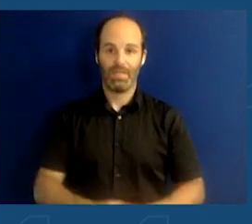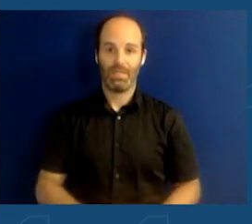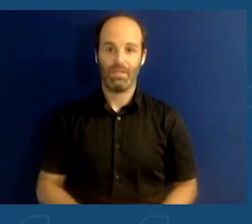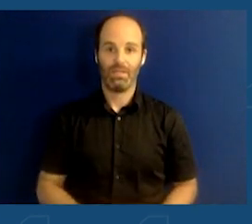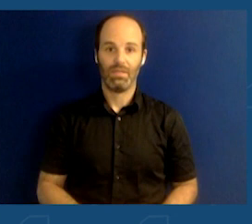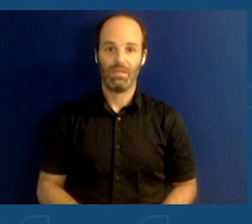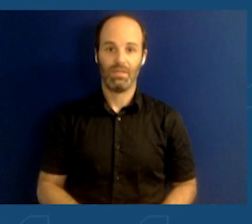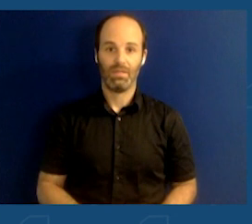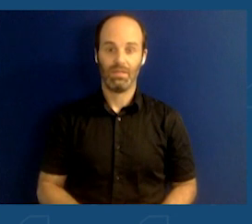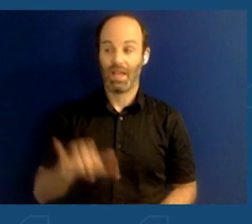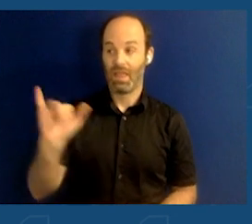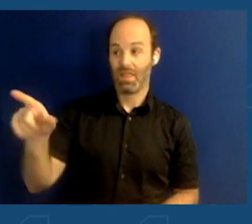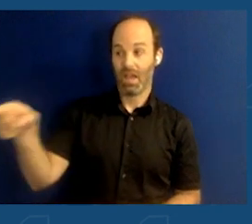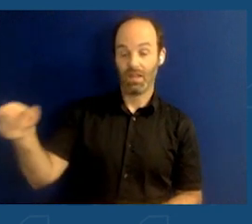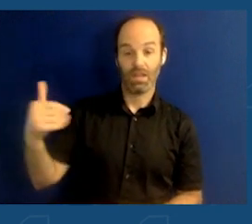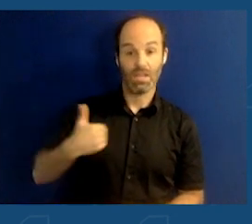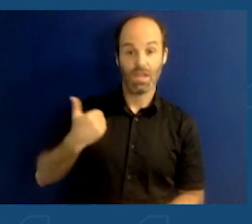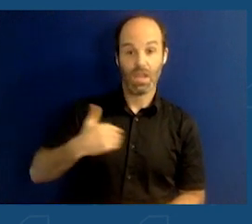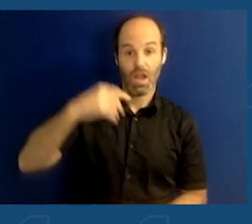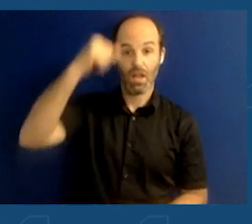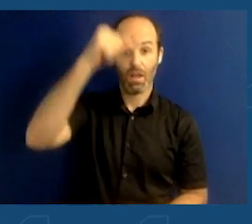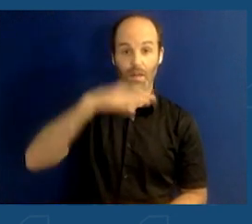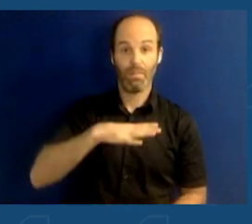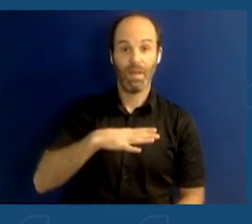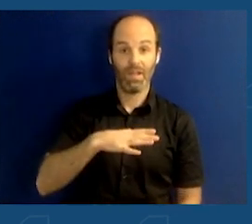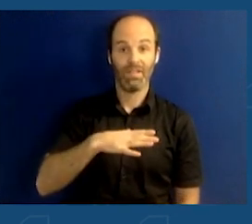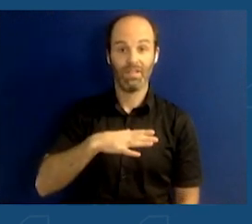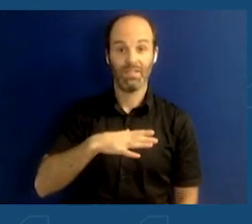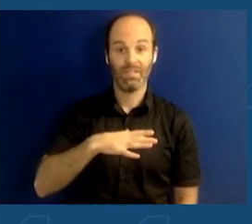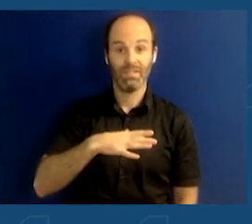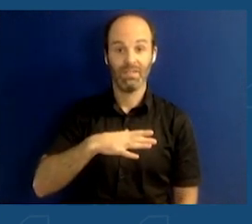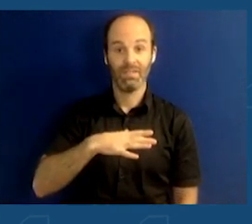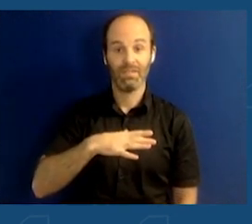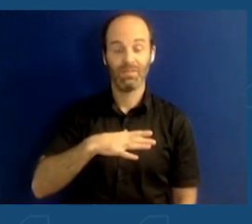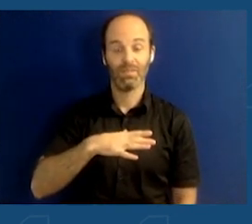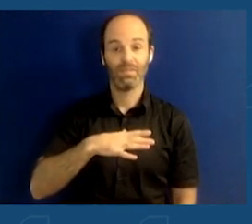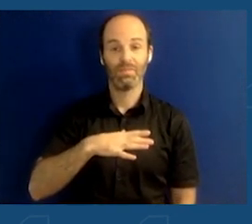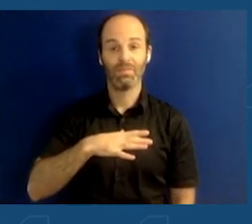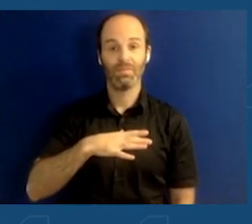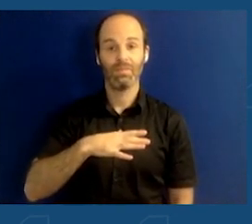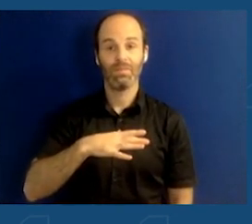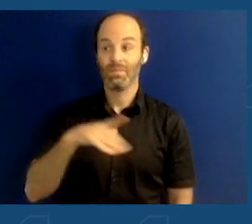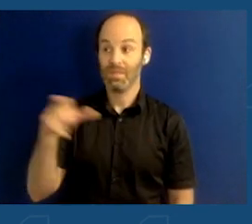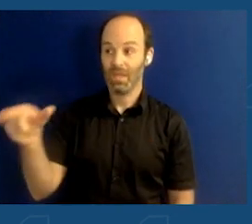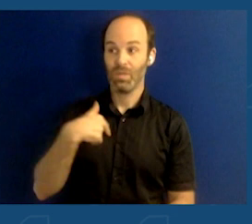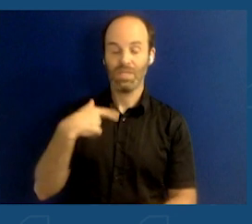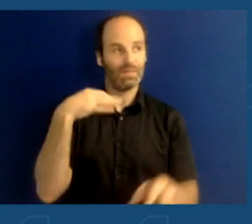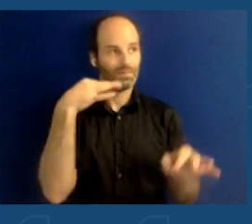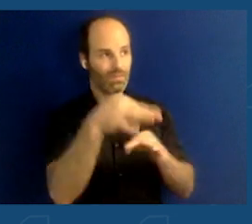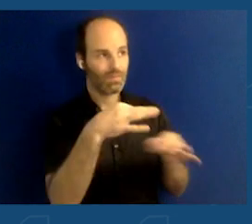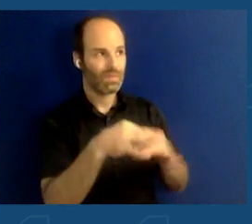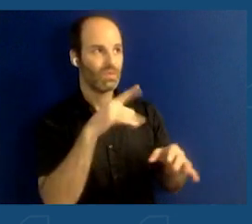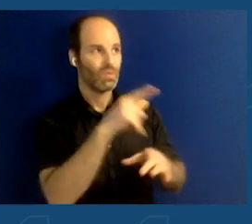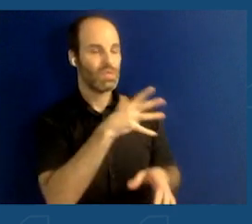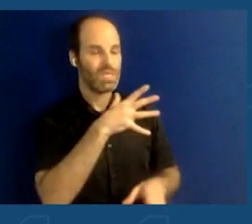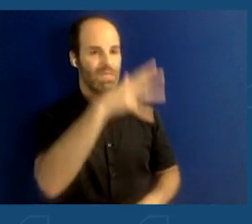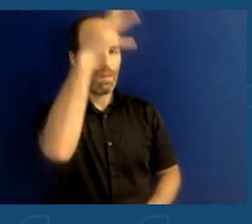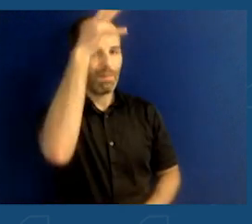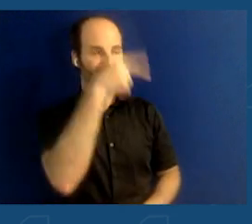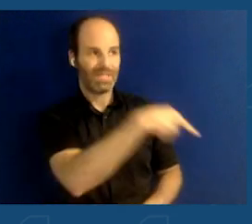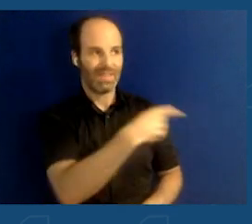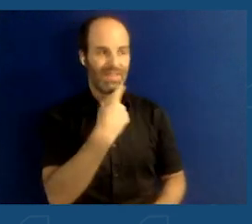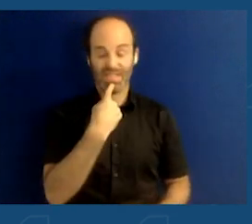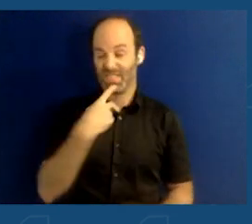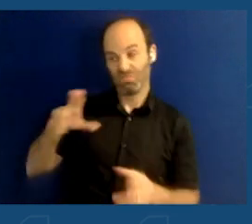That young man that was telling his parents, and they negated